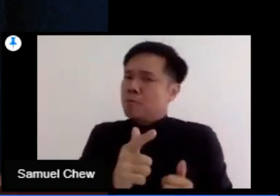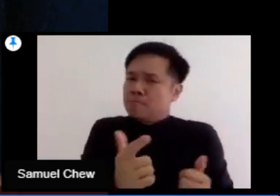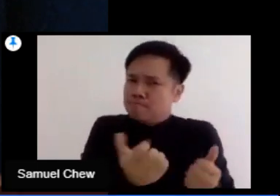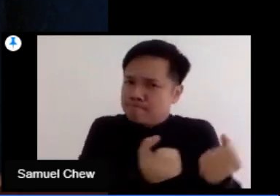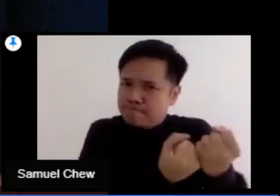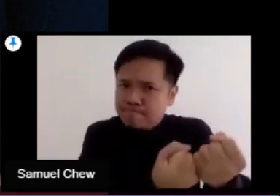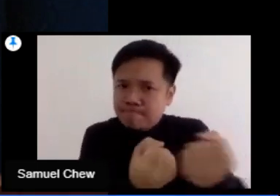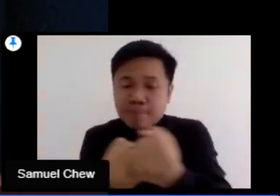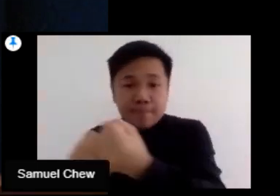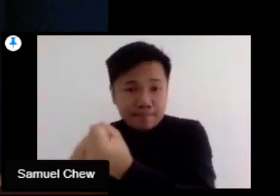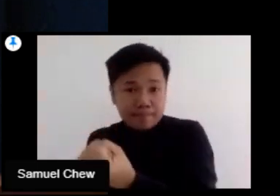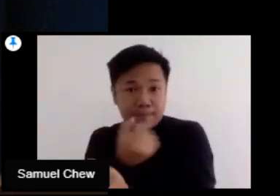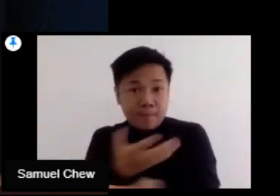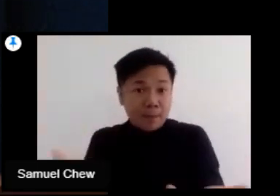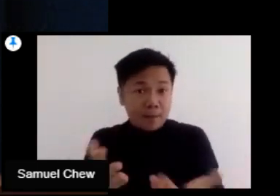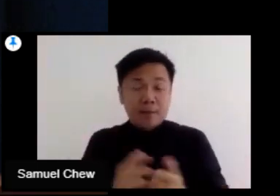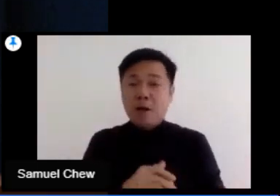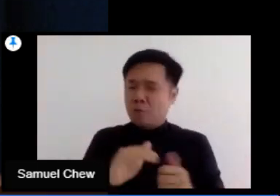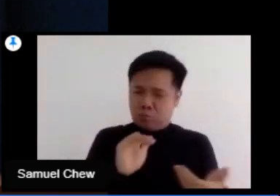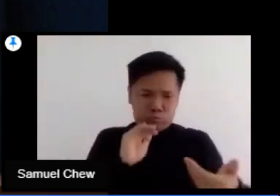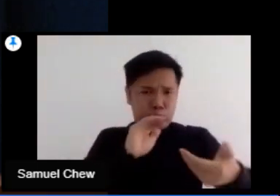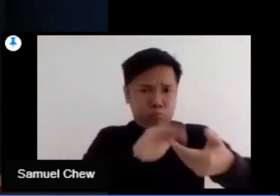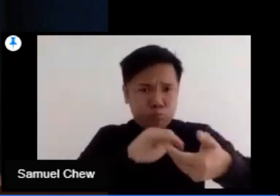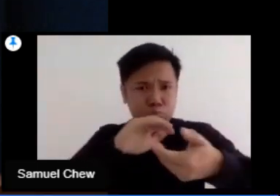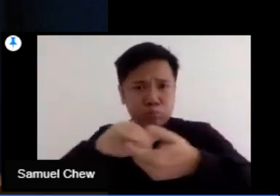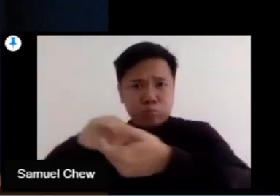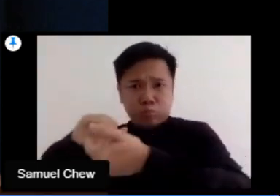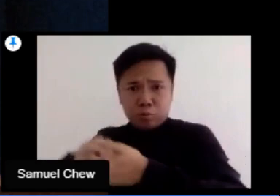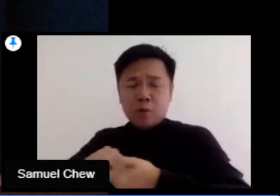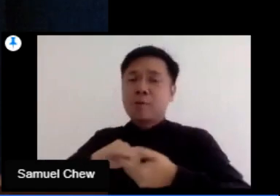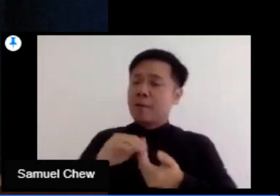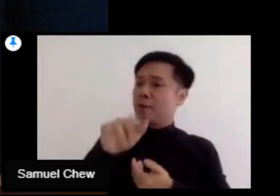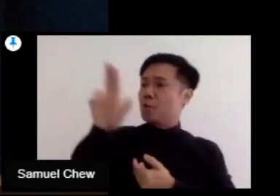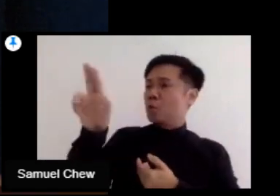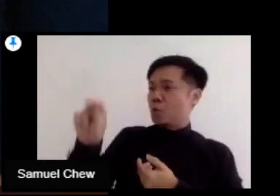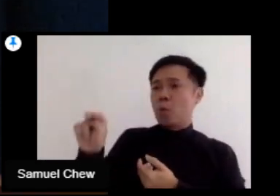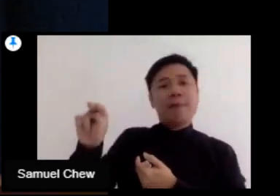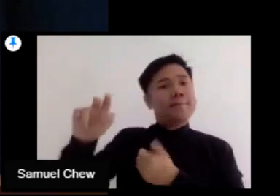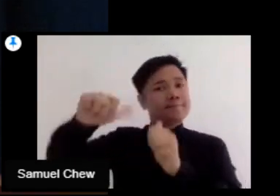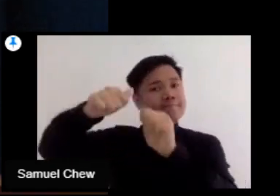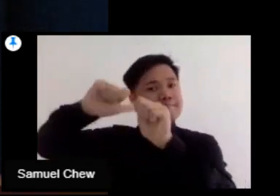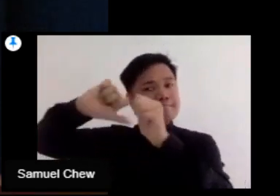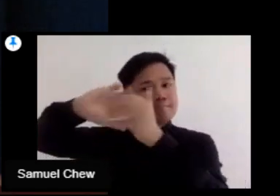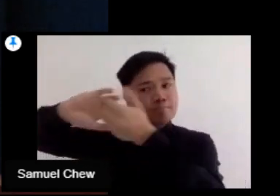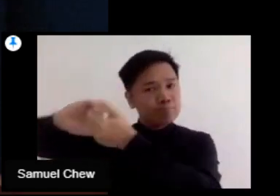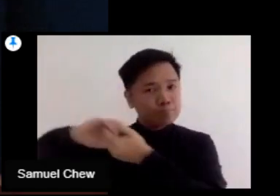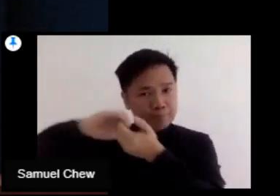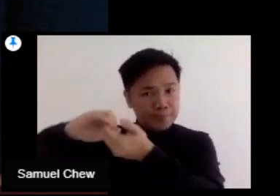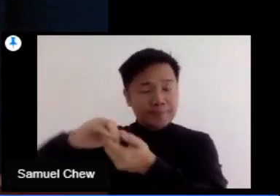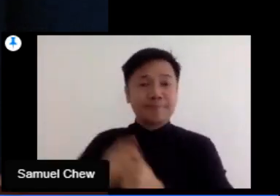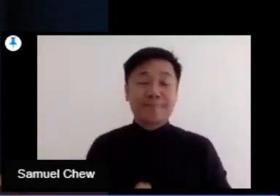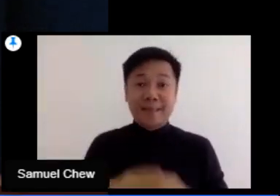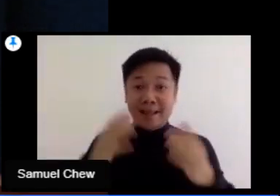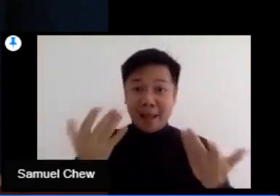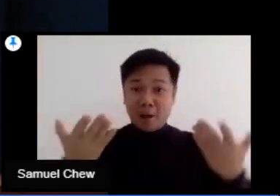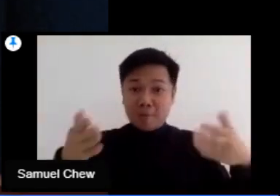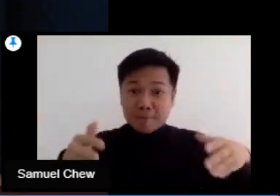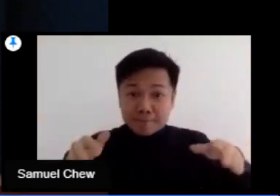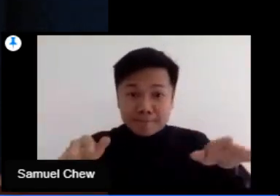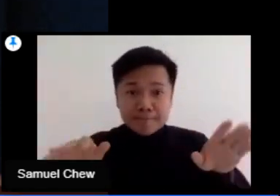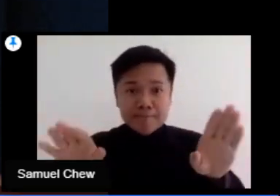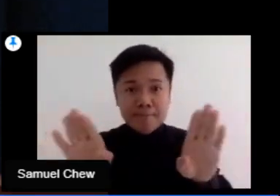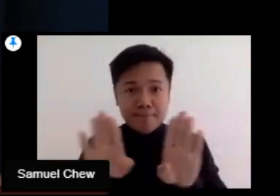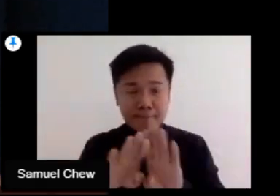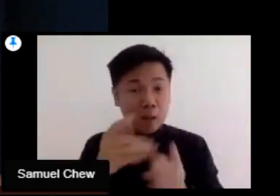framework in close collaboration with our United Nations partners. In closing, I would like to thank all of you